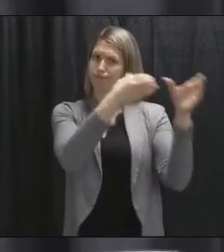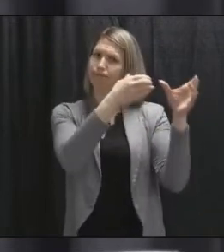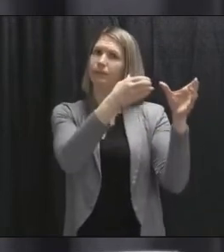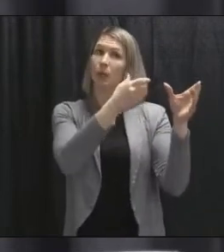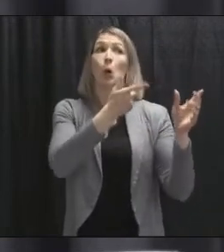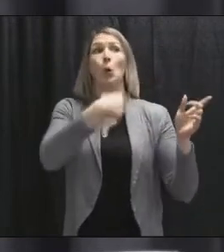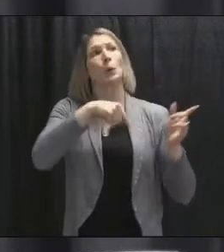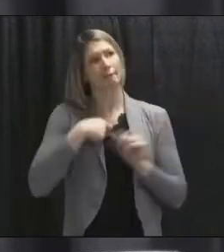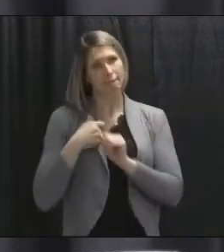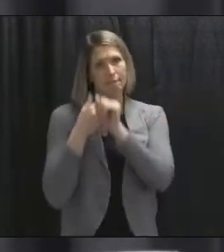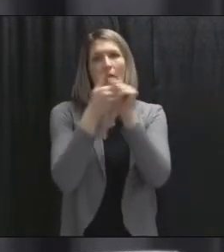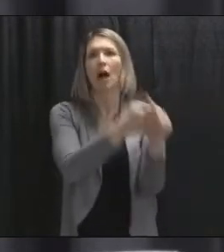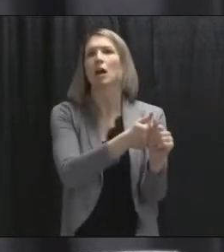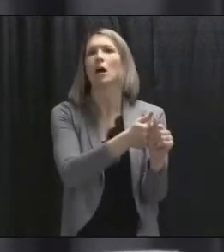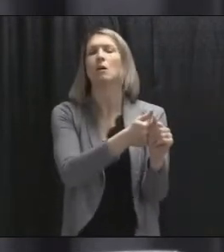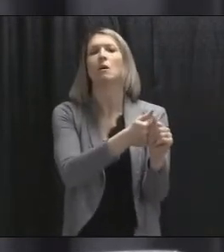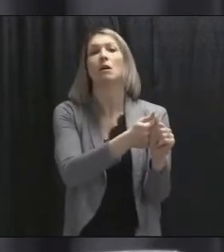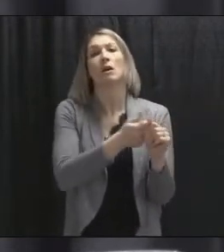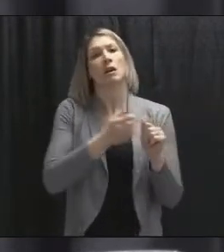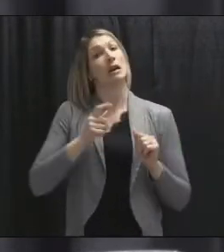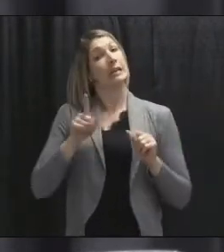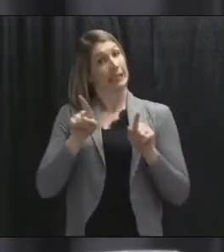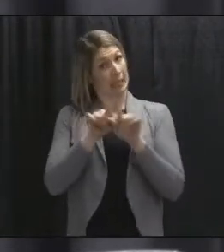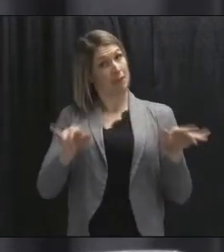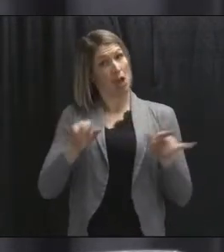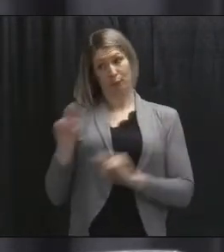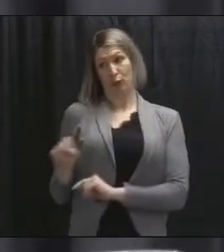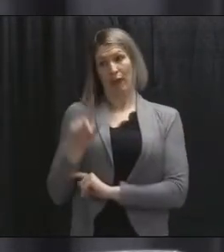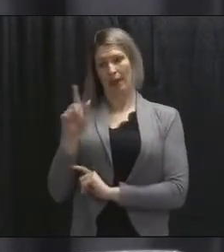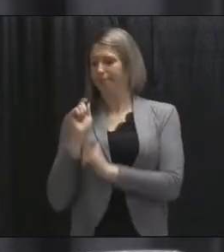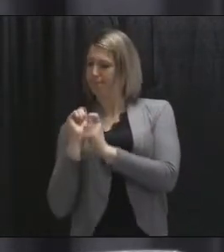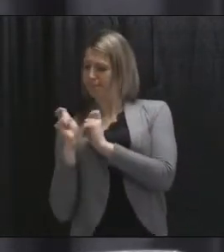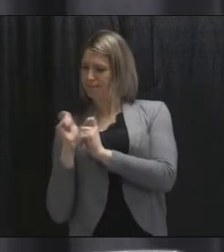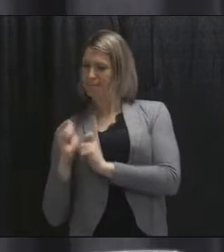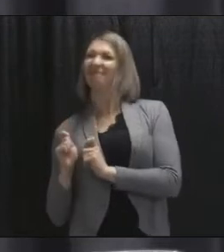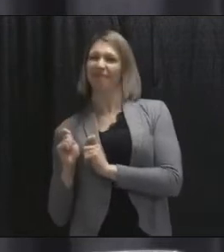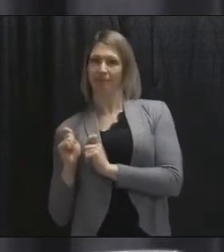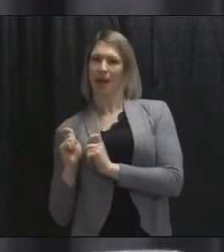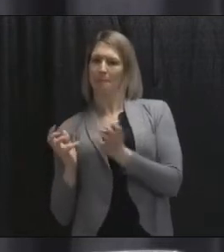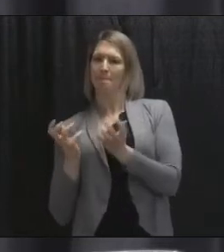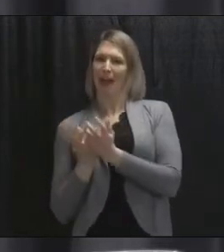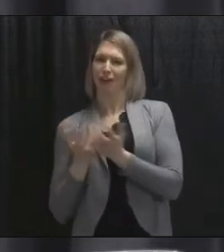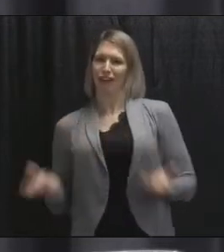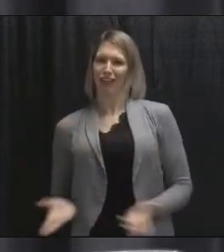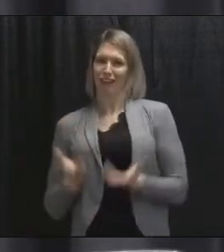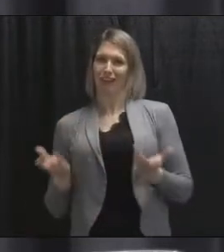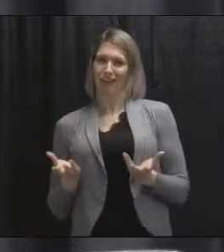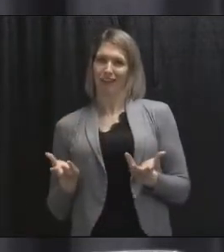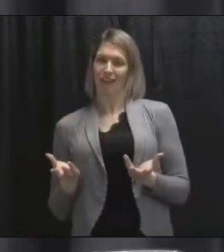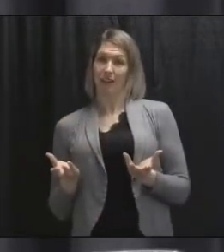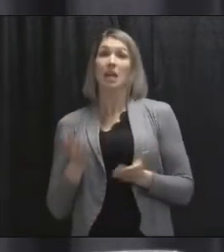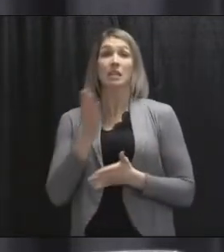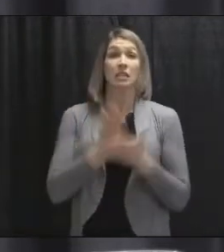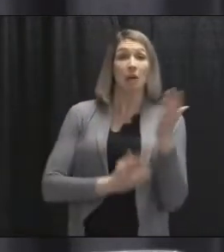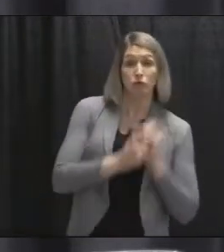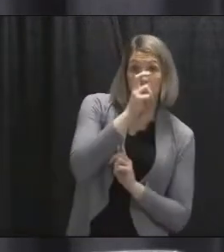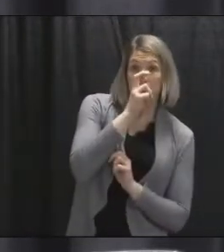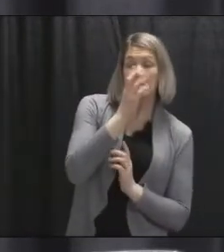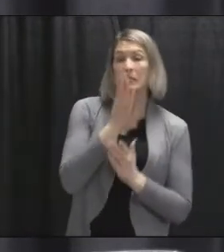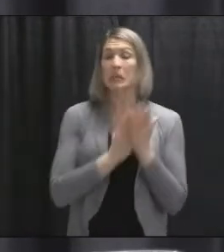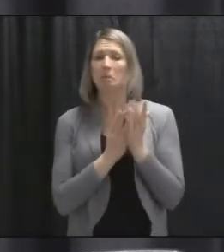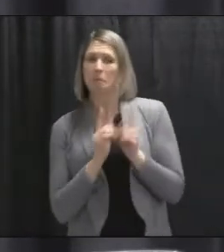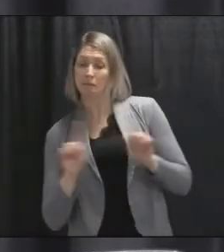have done our best, Dr. Fitzgerald and the department, to tune these to Newfoundland and Labrador. So they've changed, and it can be hard to